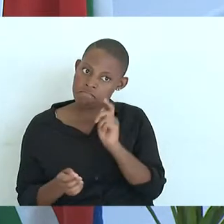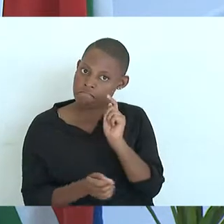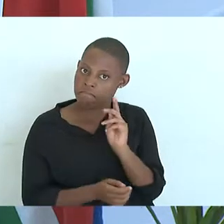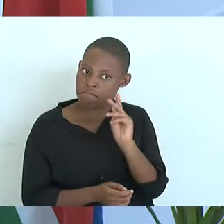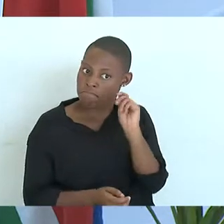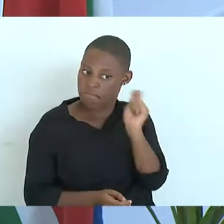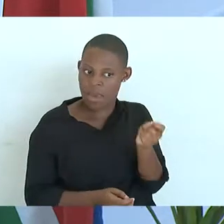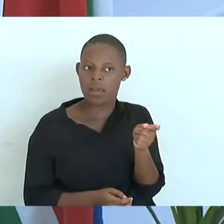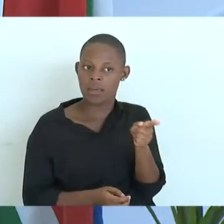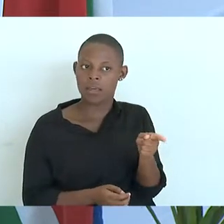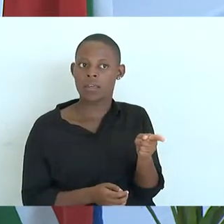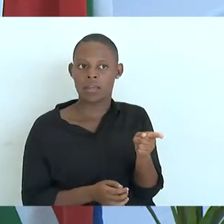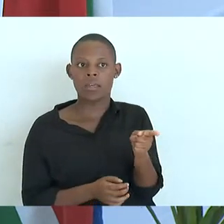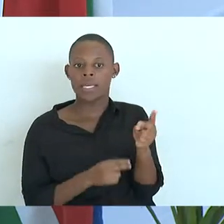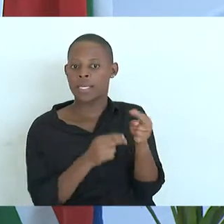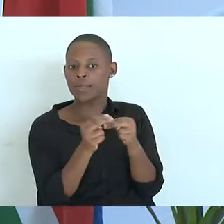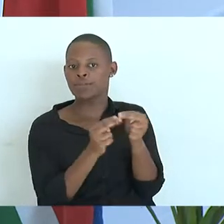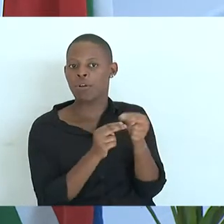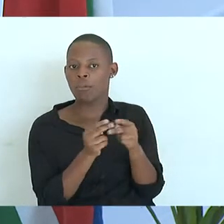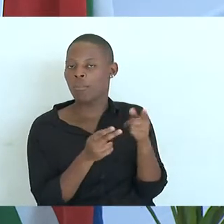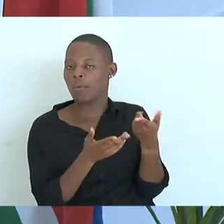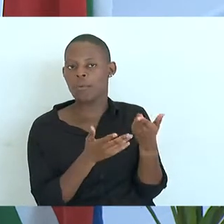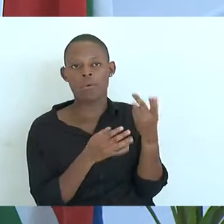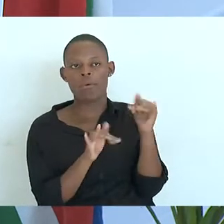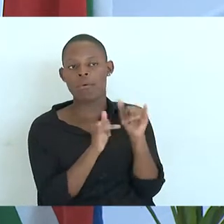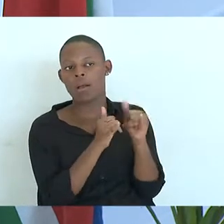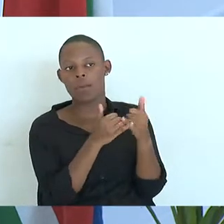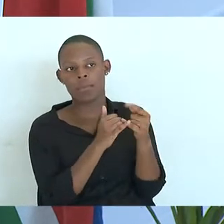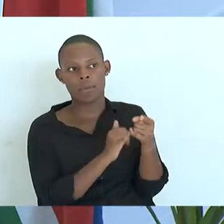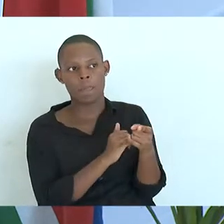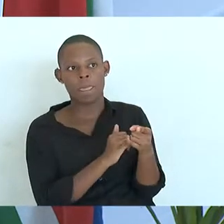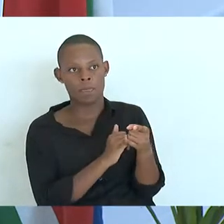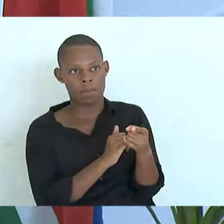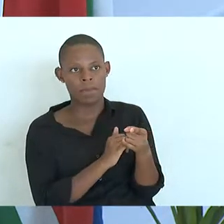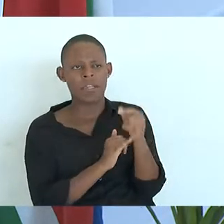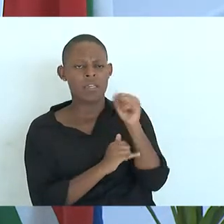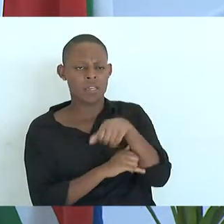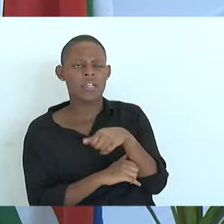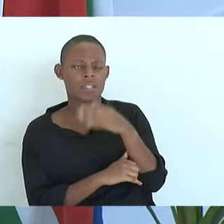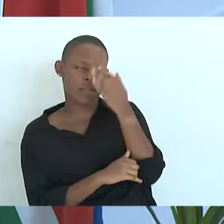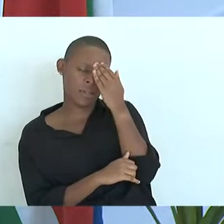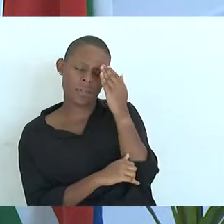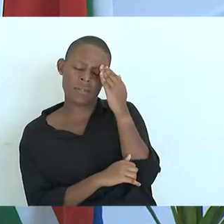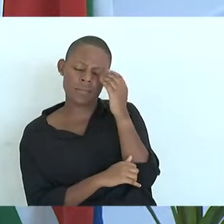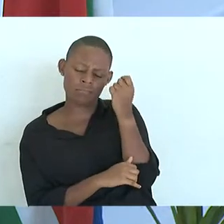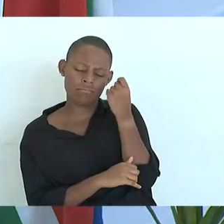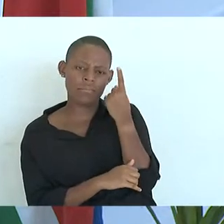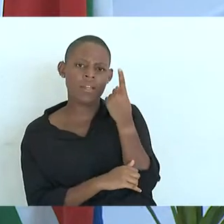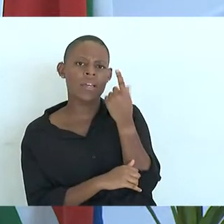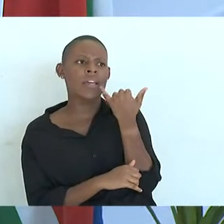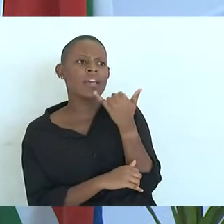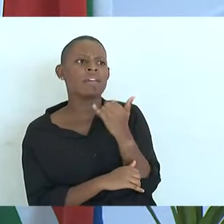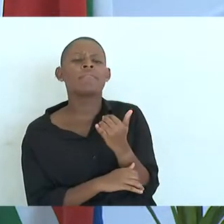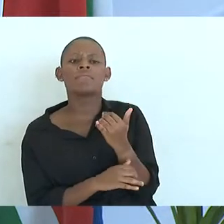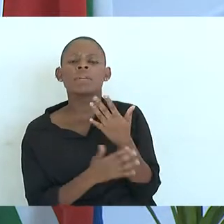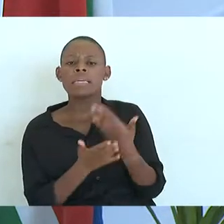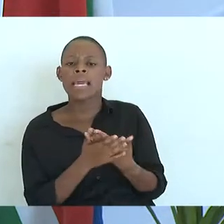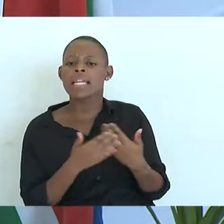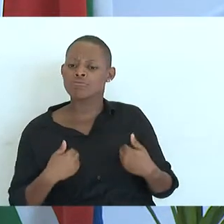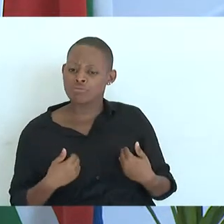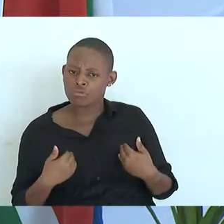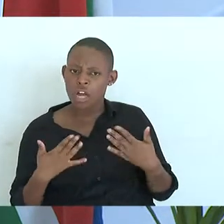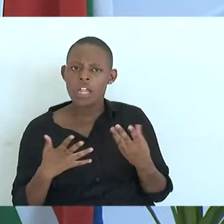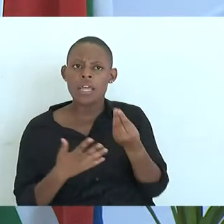ngiyalizwa leliphuzu la Precious ukuthi mhlambe mabenganikwa at least just okuncane ukuthi bakwazi ukuqala